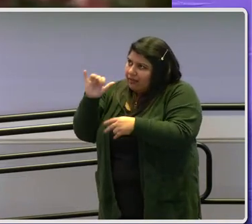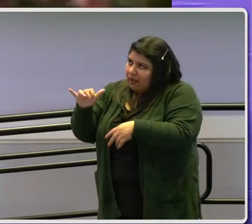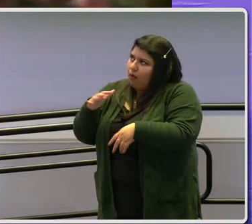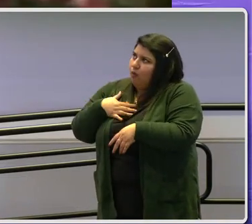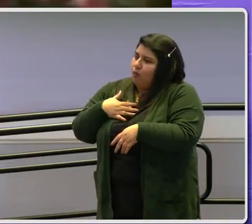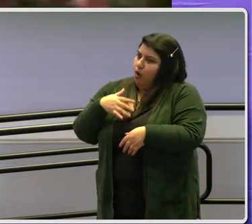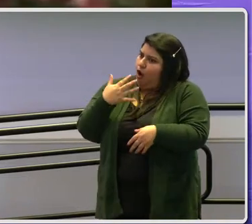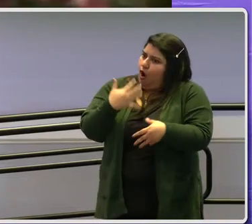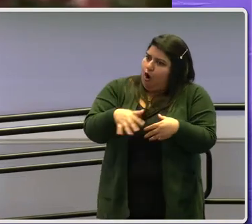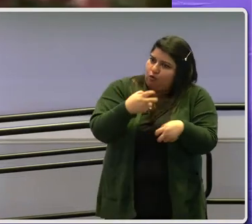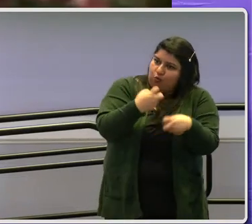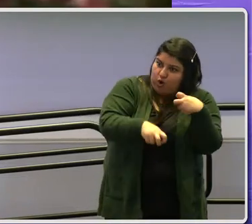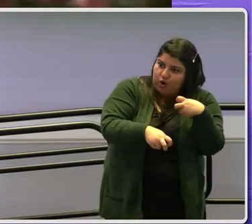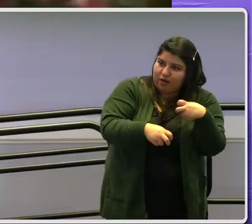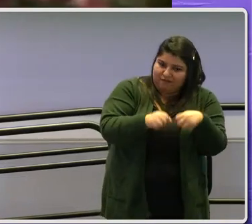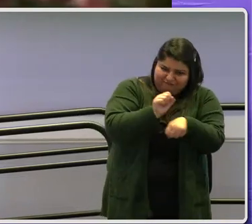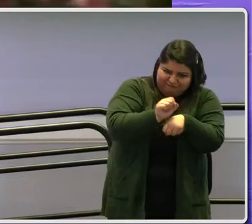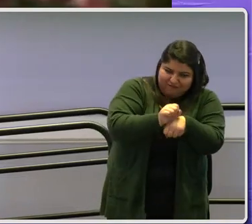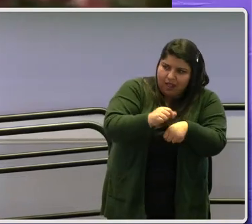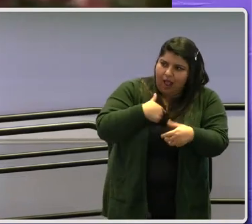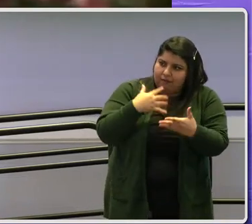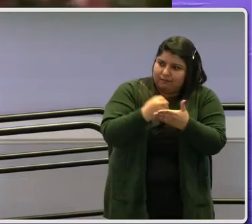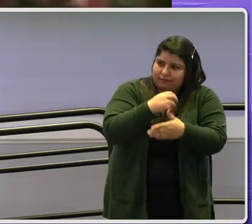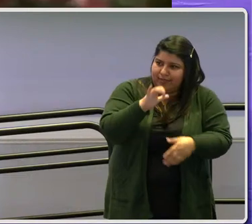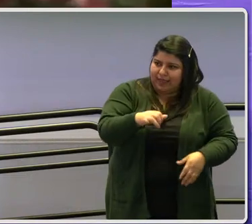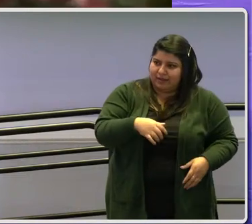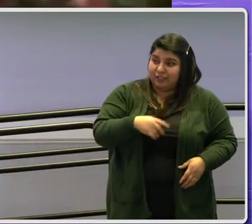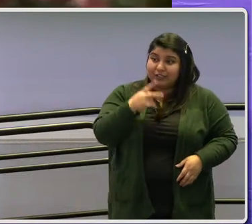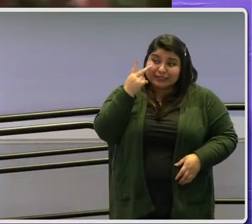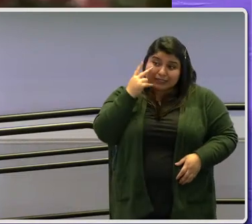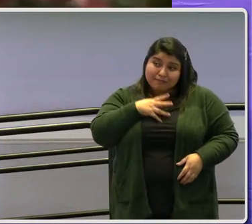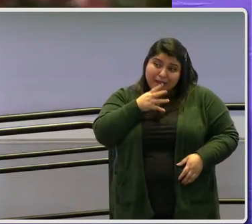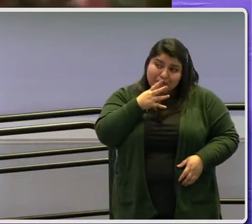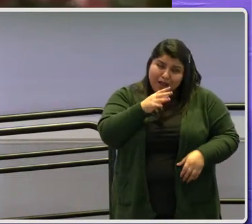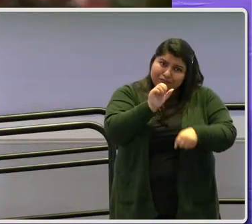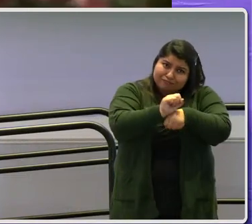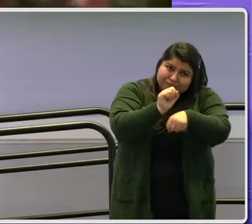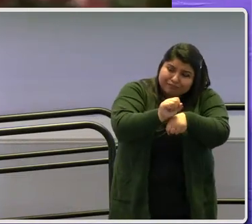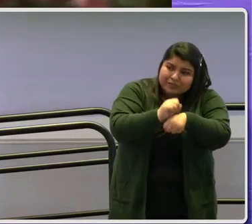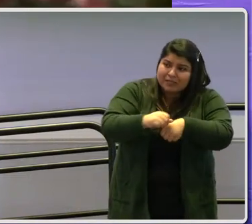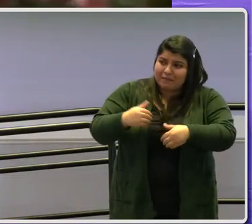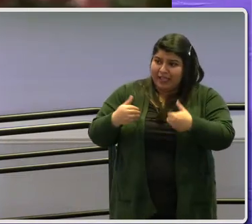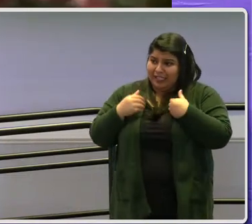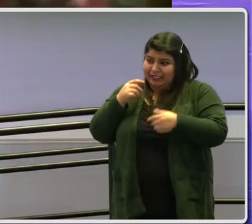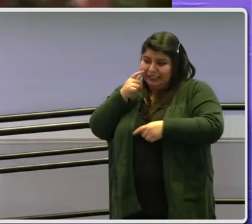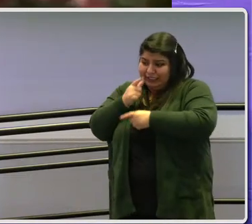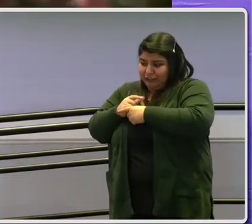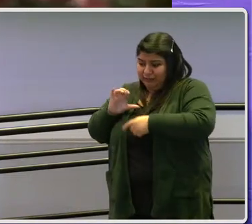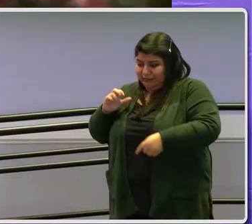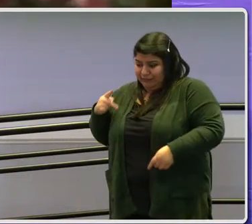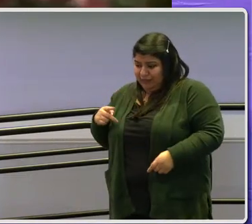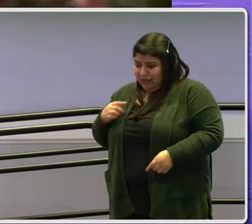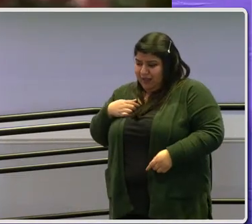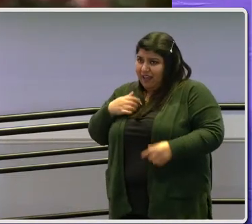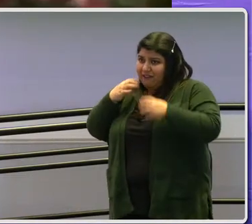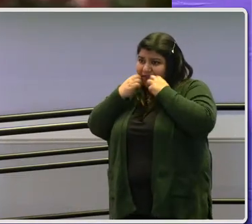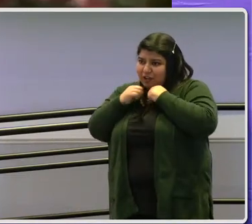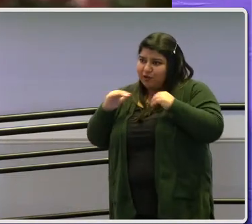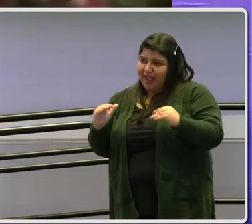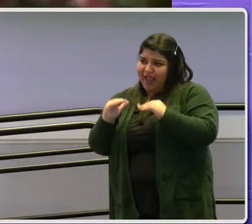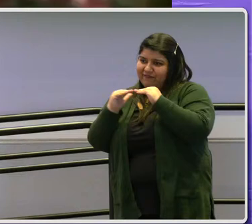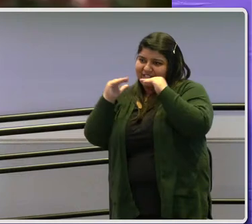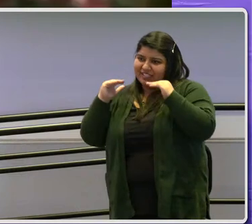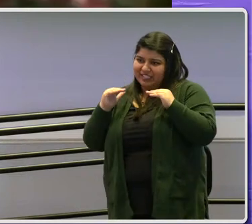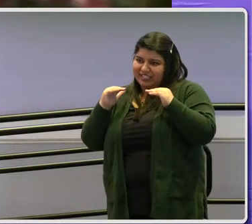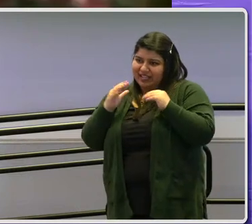because I watched my mother advocate for my youngest sister, Carolina, that I value advocacy. It is because I